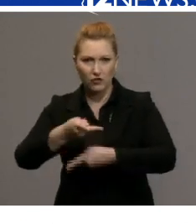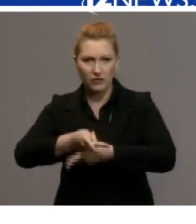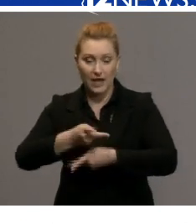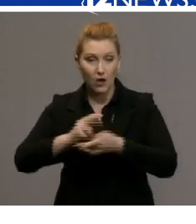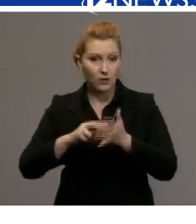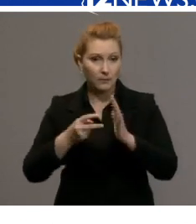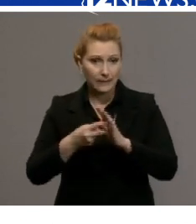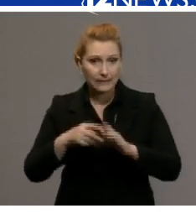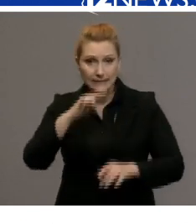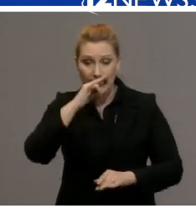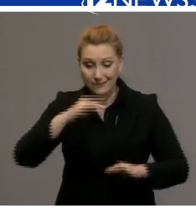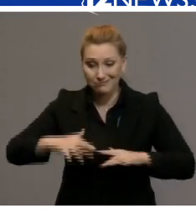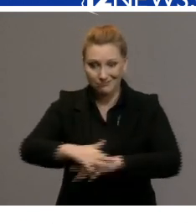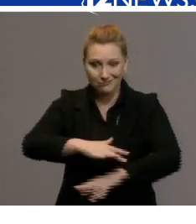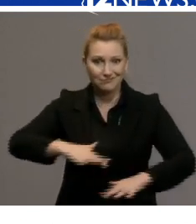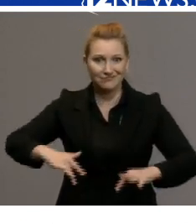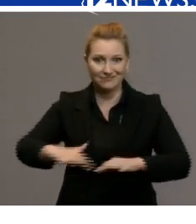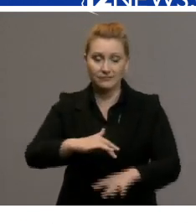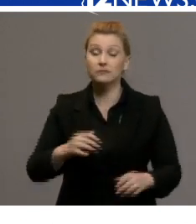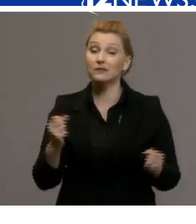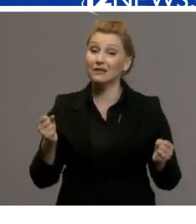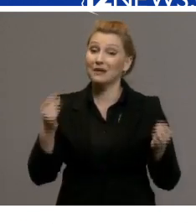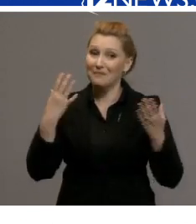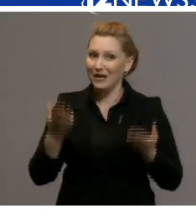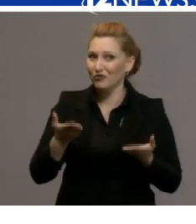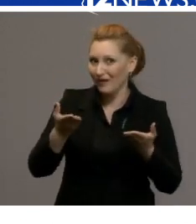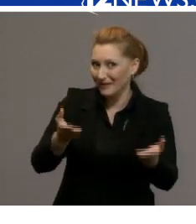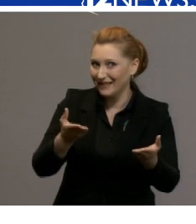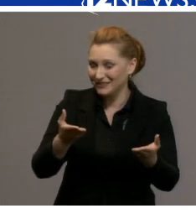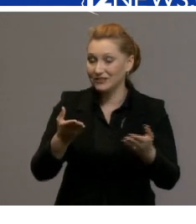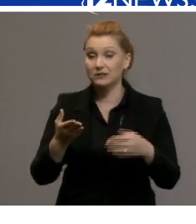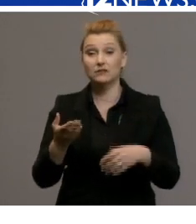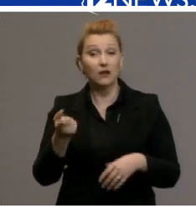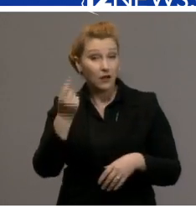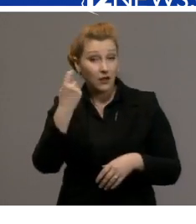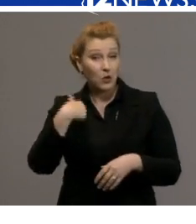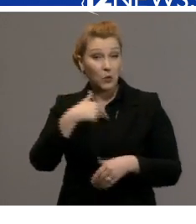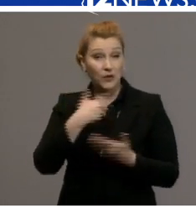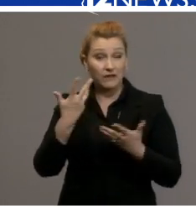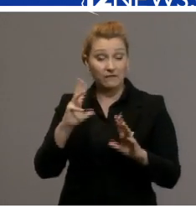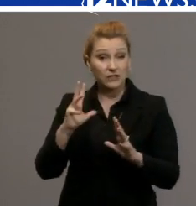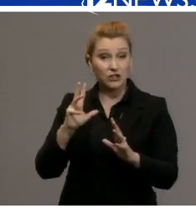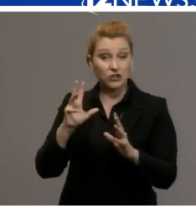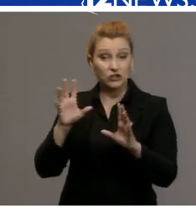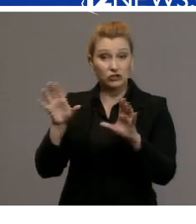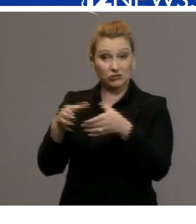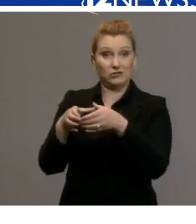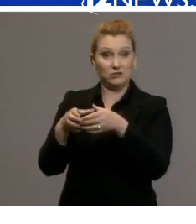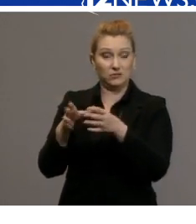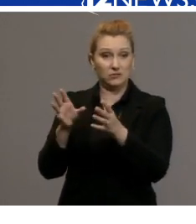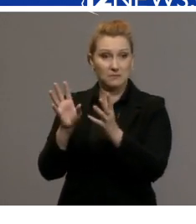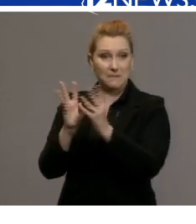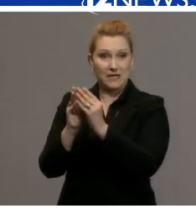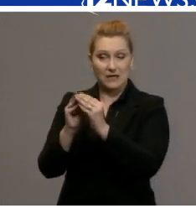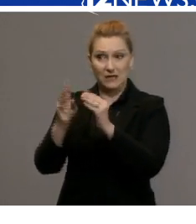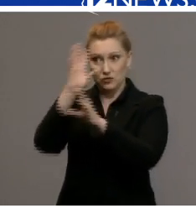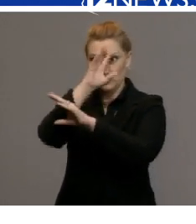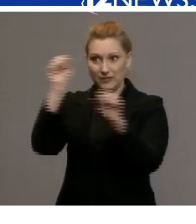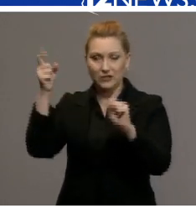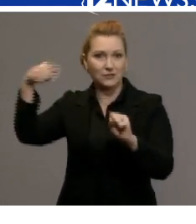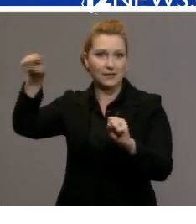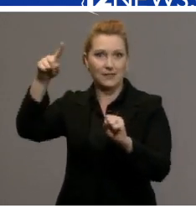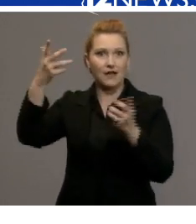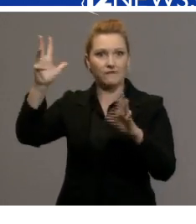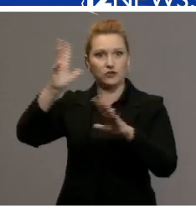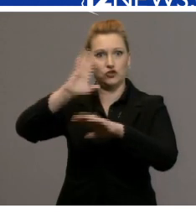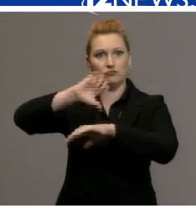of recommendations. When we met with the superintendents of the school, there are multiple plans that they are putting into place so that